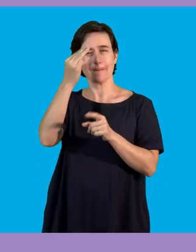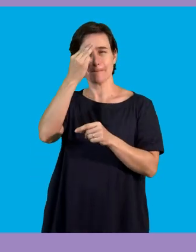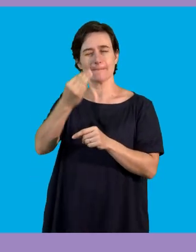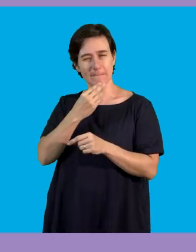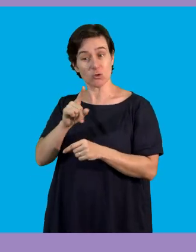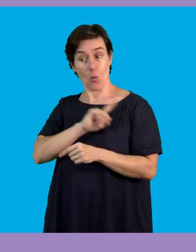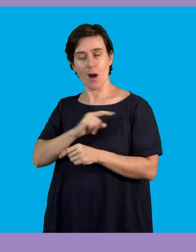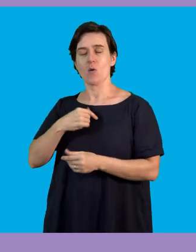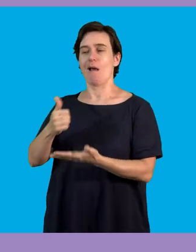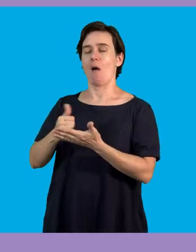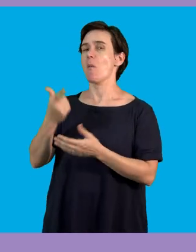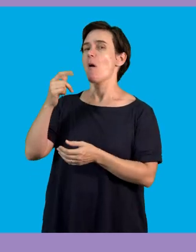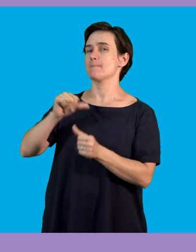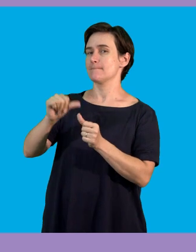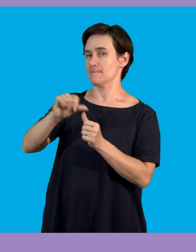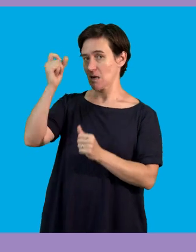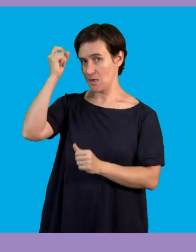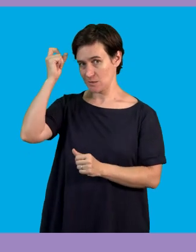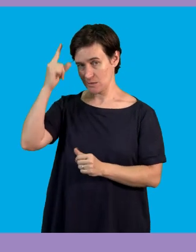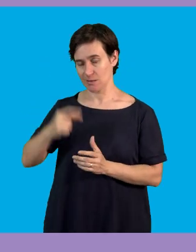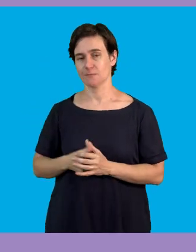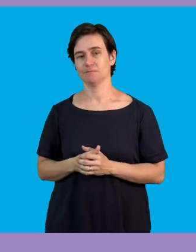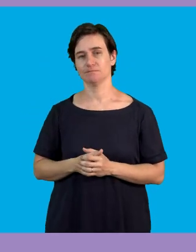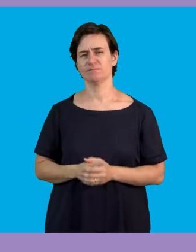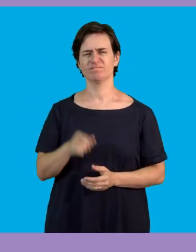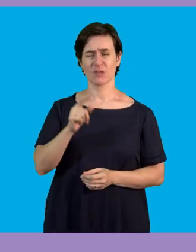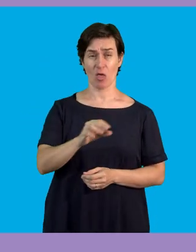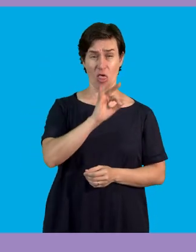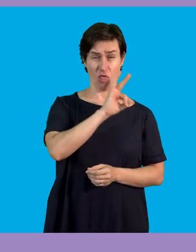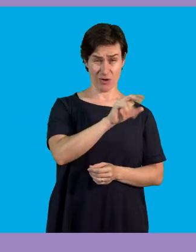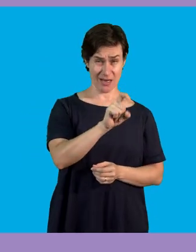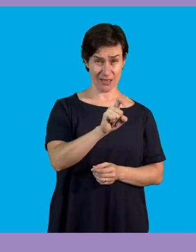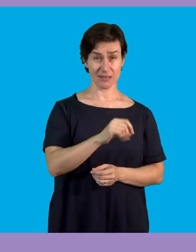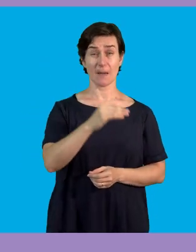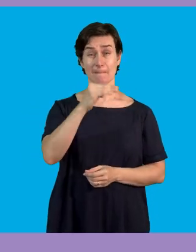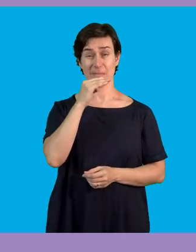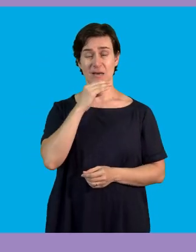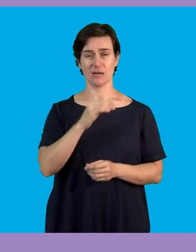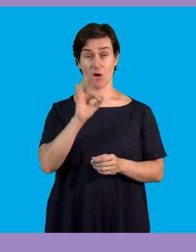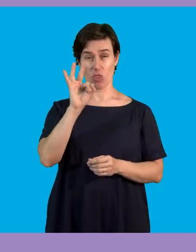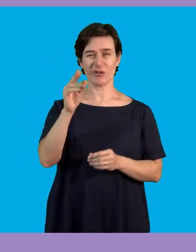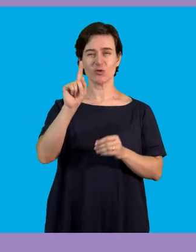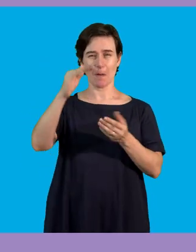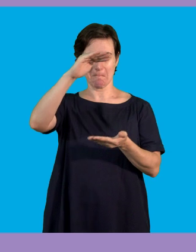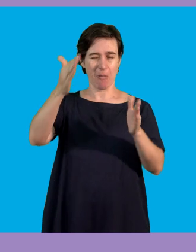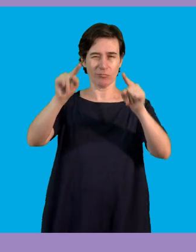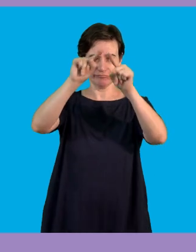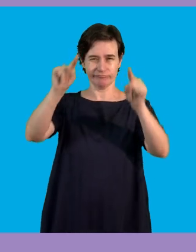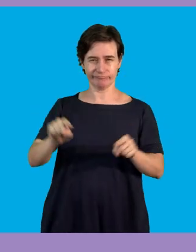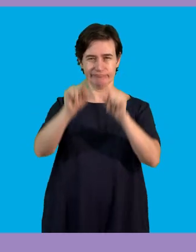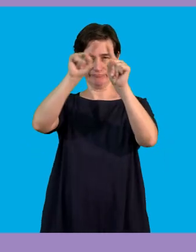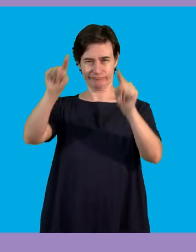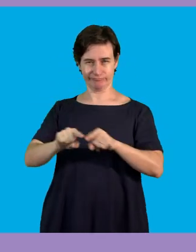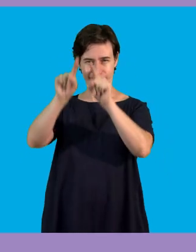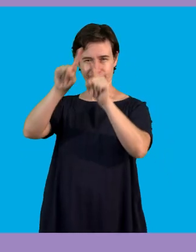we understand better. So when it says 3x, it means that we've got 3 boxes